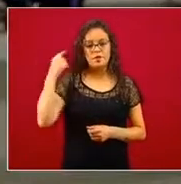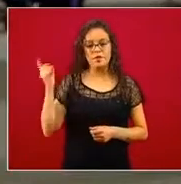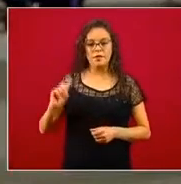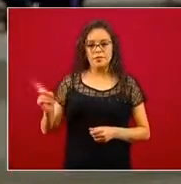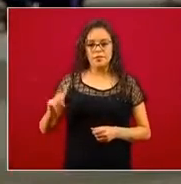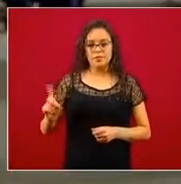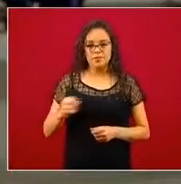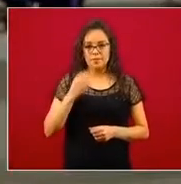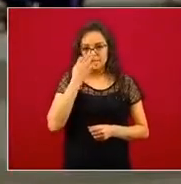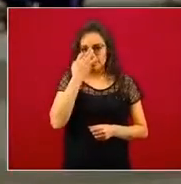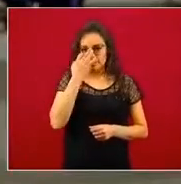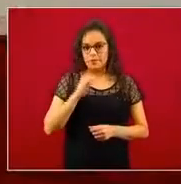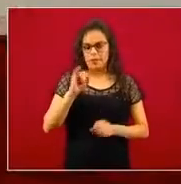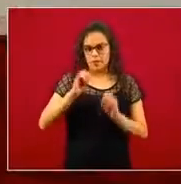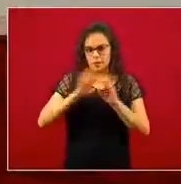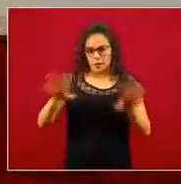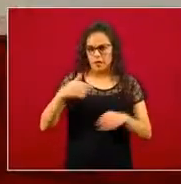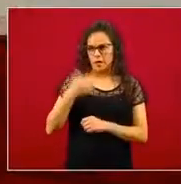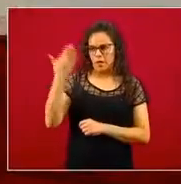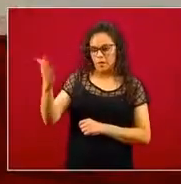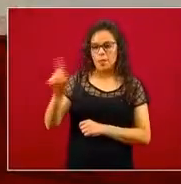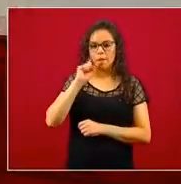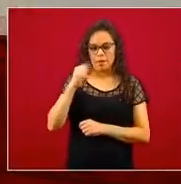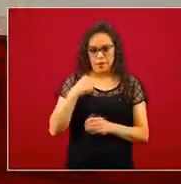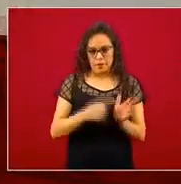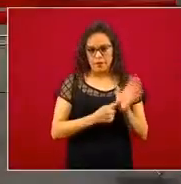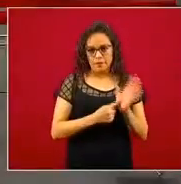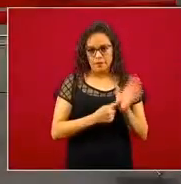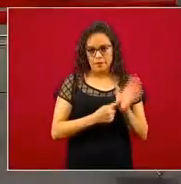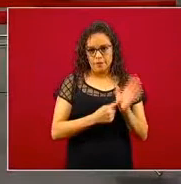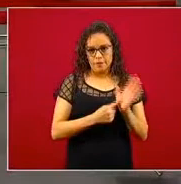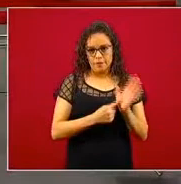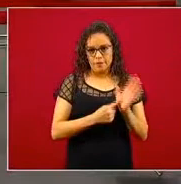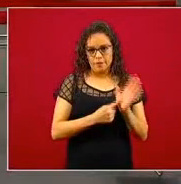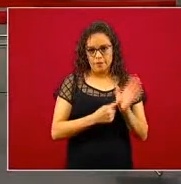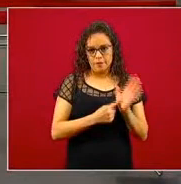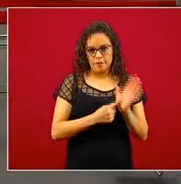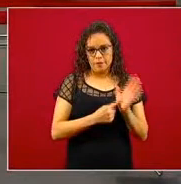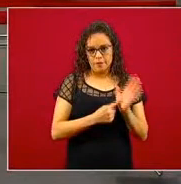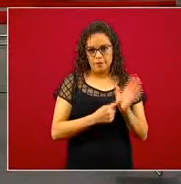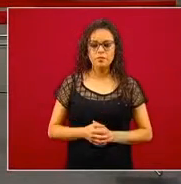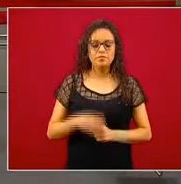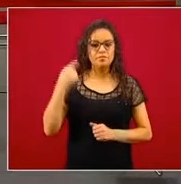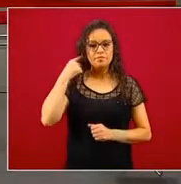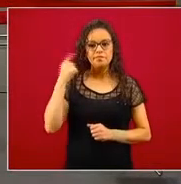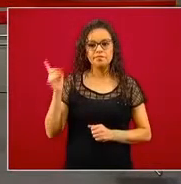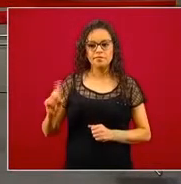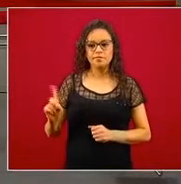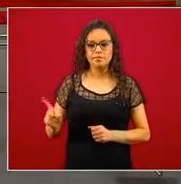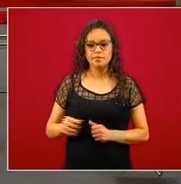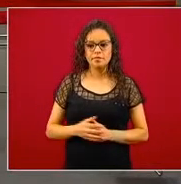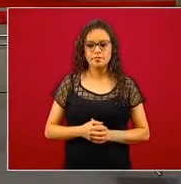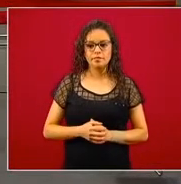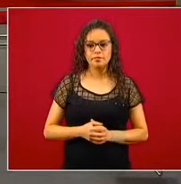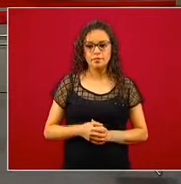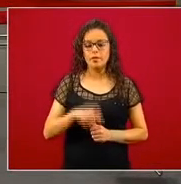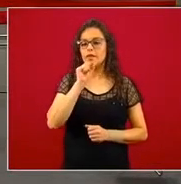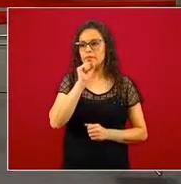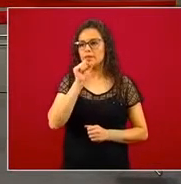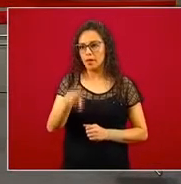in the guideline as such. This is based on the risks where we could